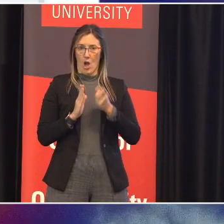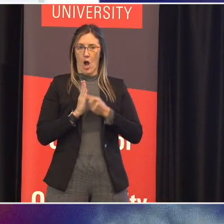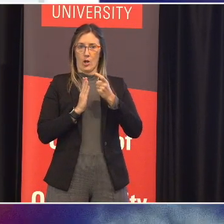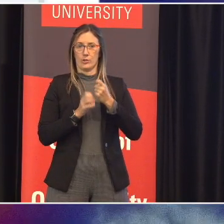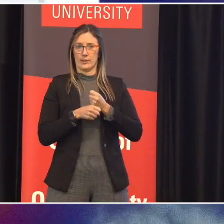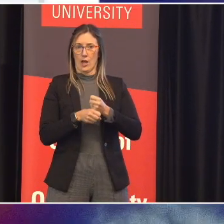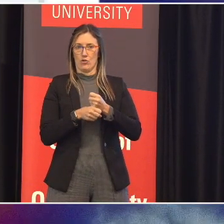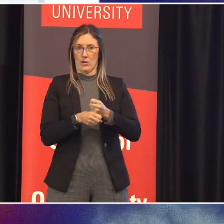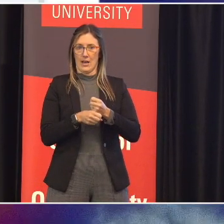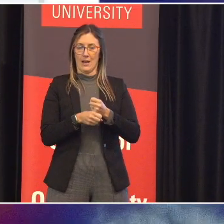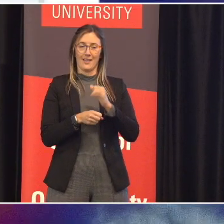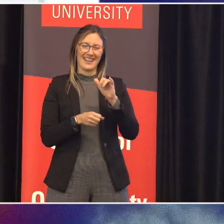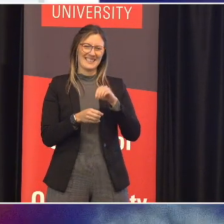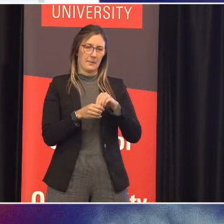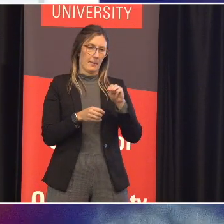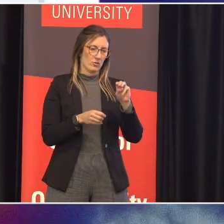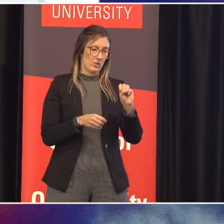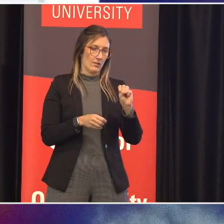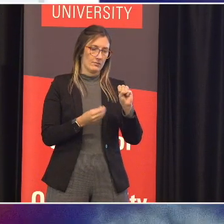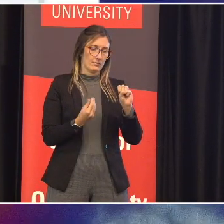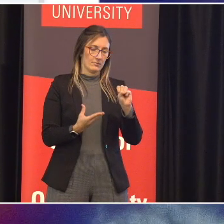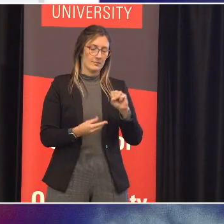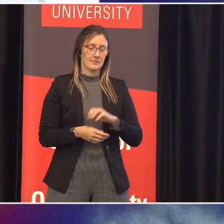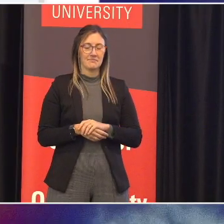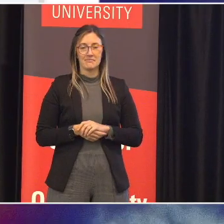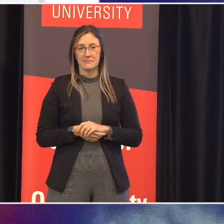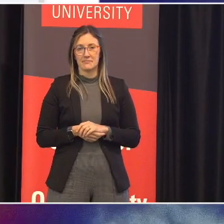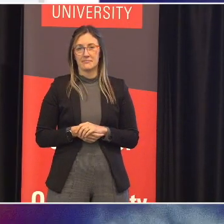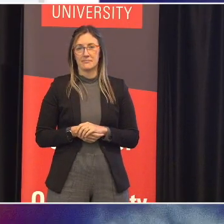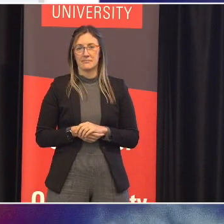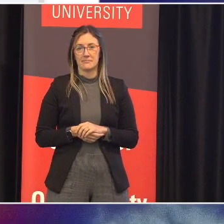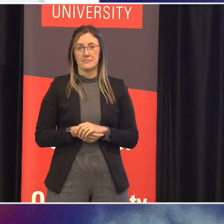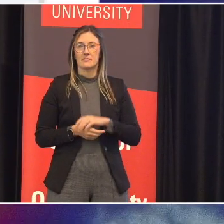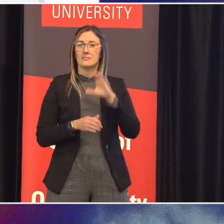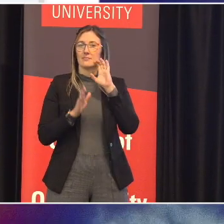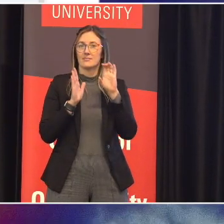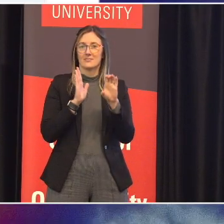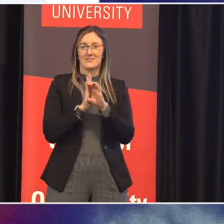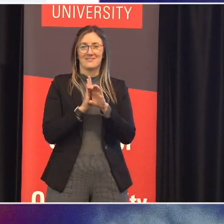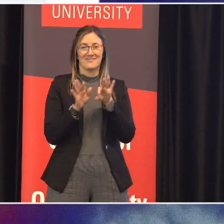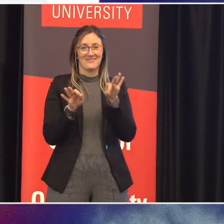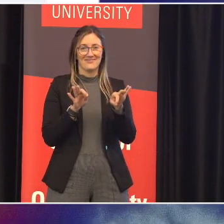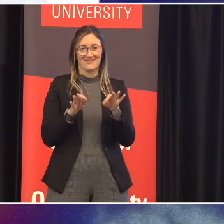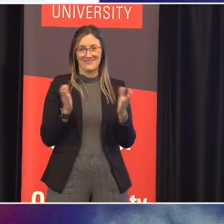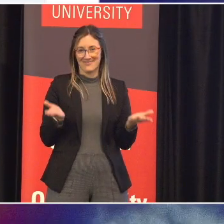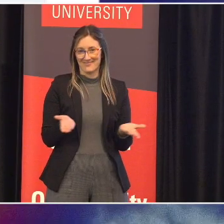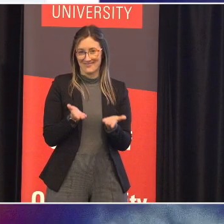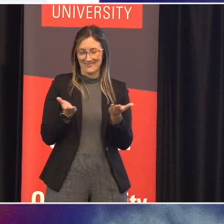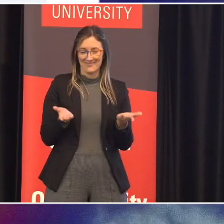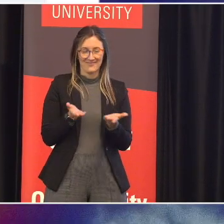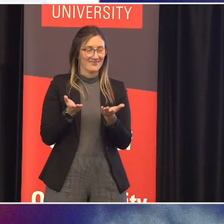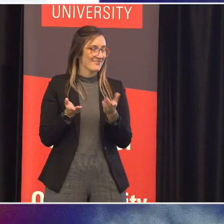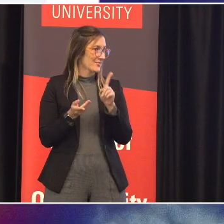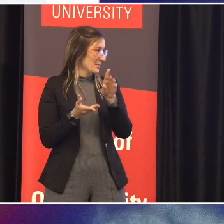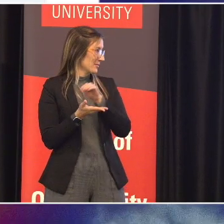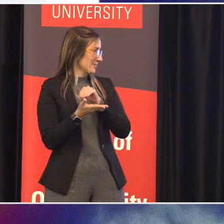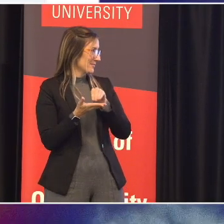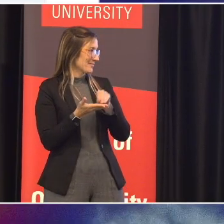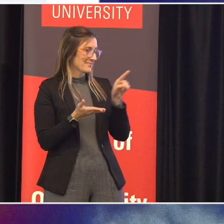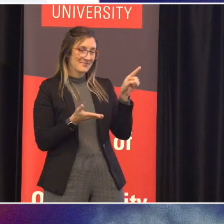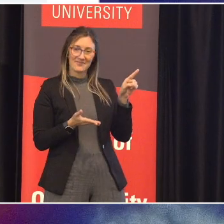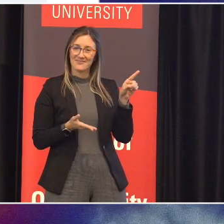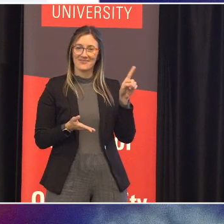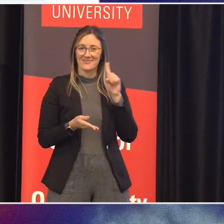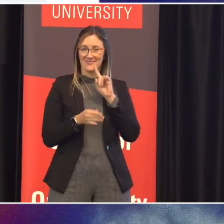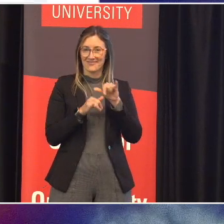Microsoft. All right, so you can put that image description here, and it's going to stay in the document. Or